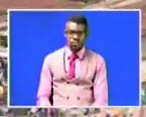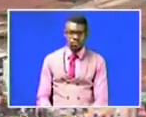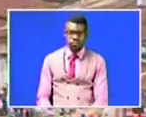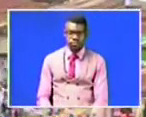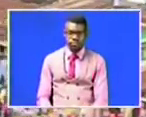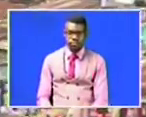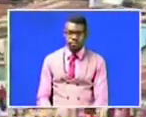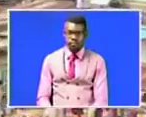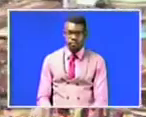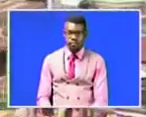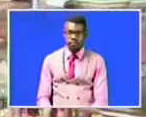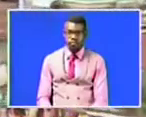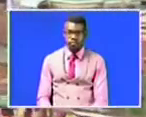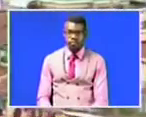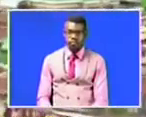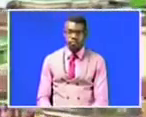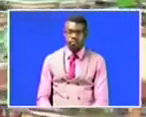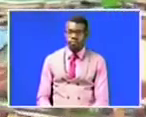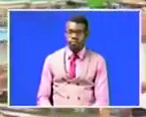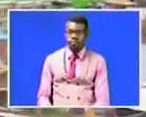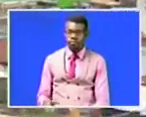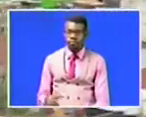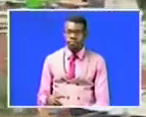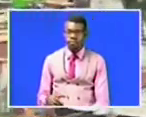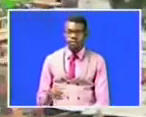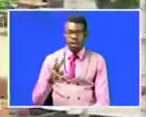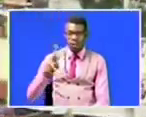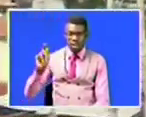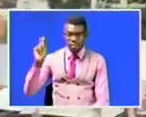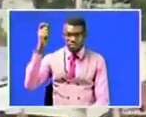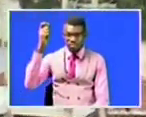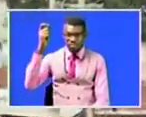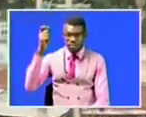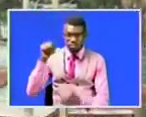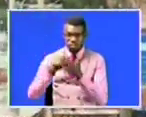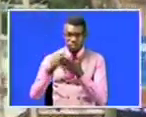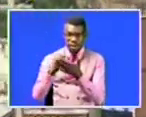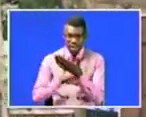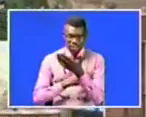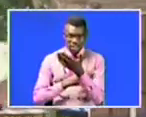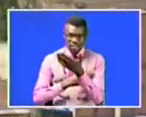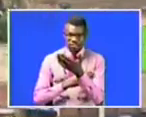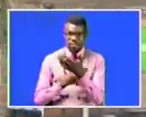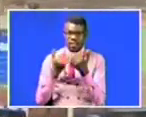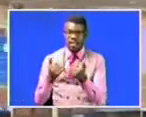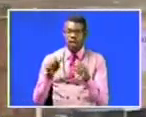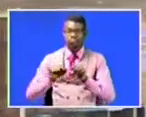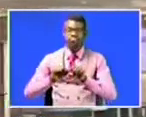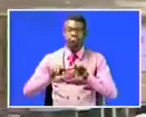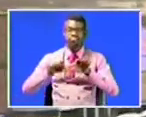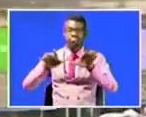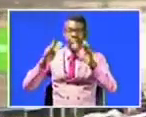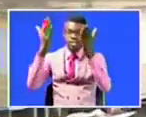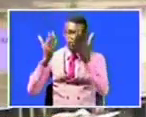It is turning out to be the biggest killer cancer in Kenya's western region. It is creeping into the Rift Valley region